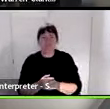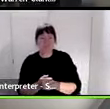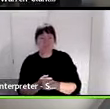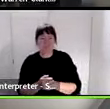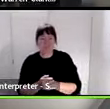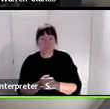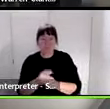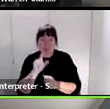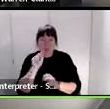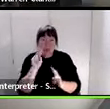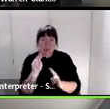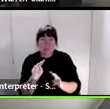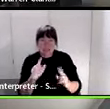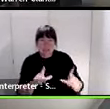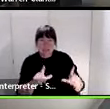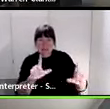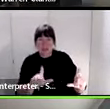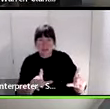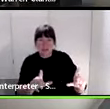Can you see the screen now?